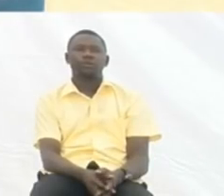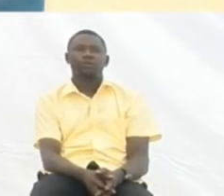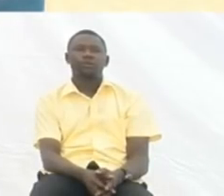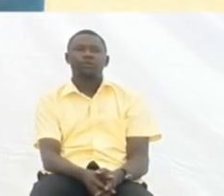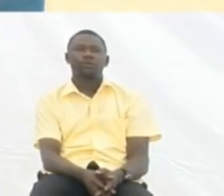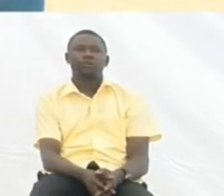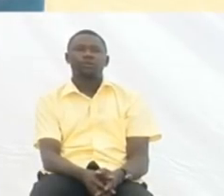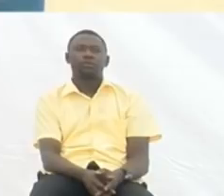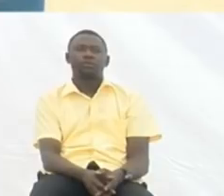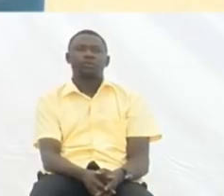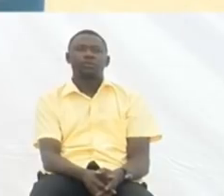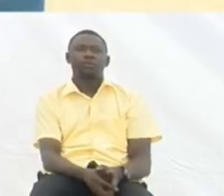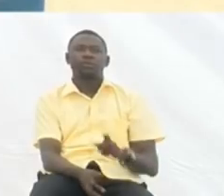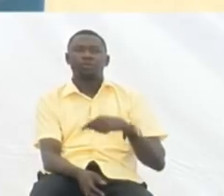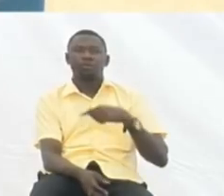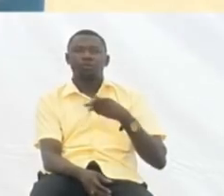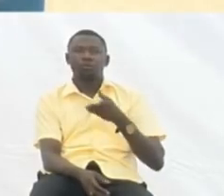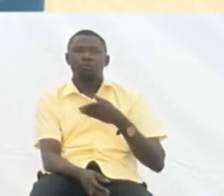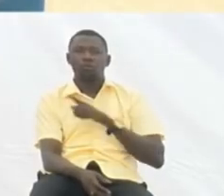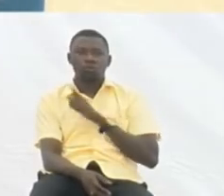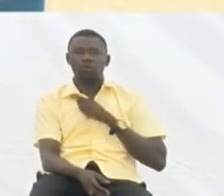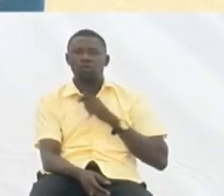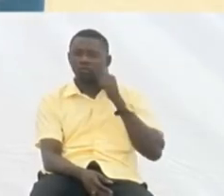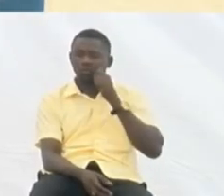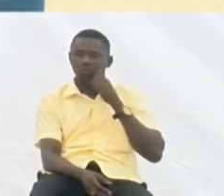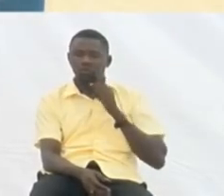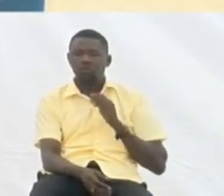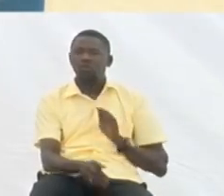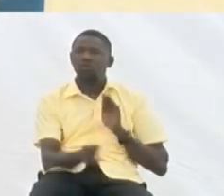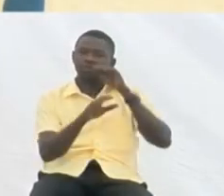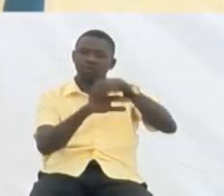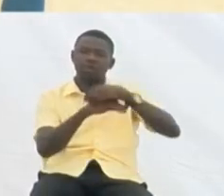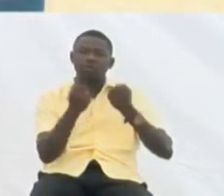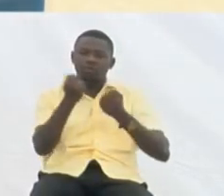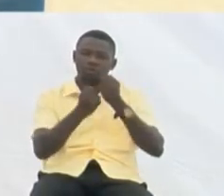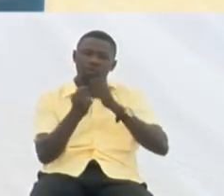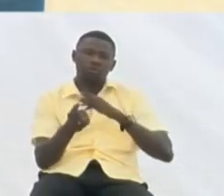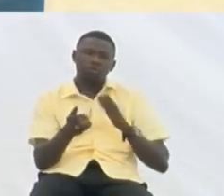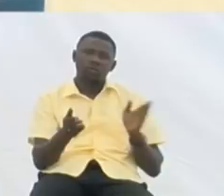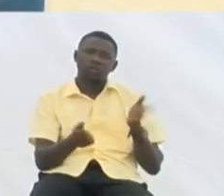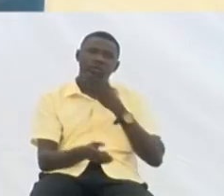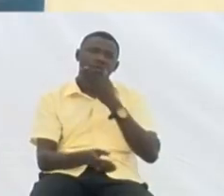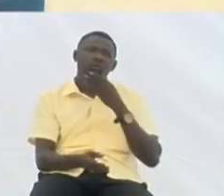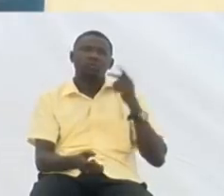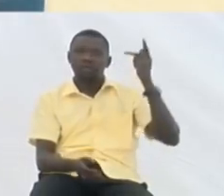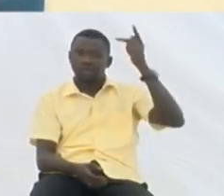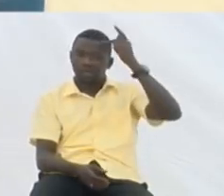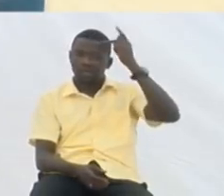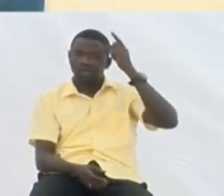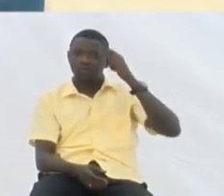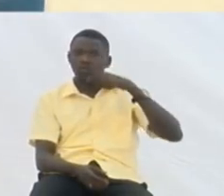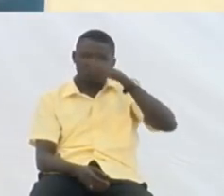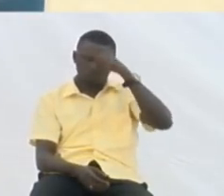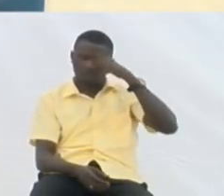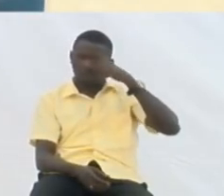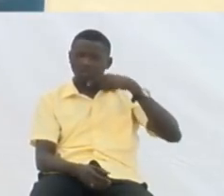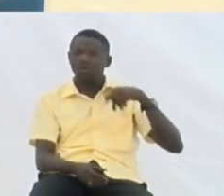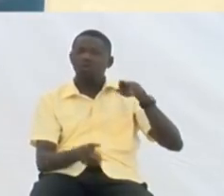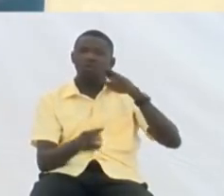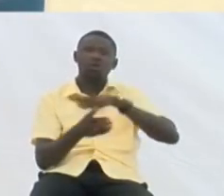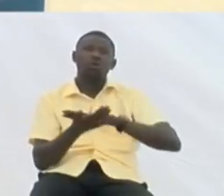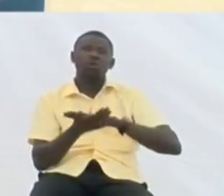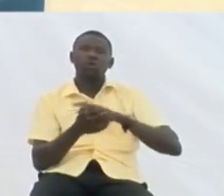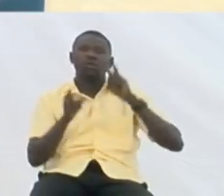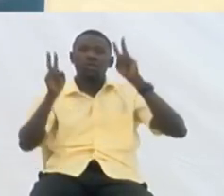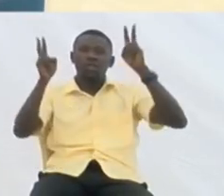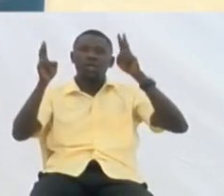used to depart from this place, take a vehicle, and go to Kanilai to work on Yaya Jame's